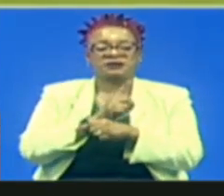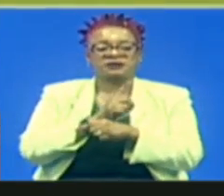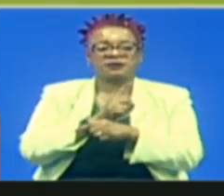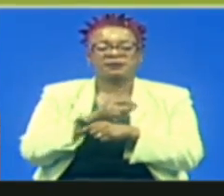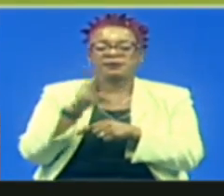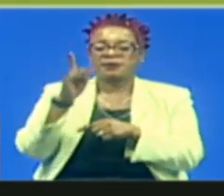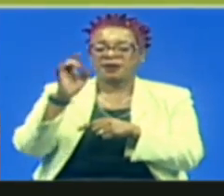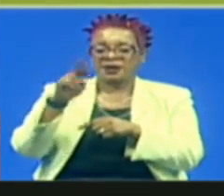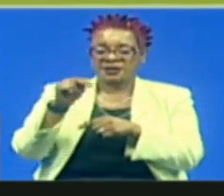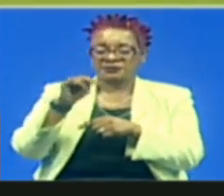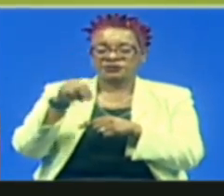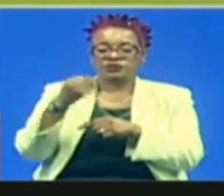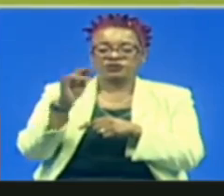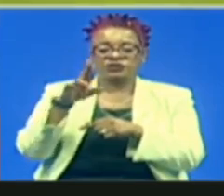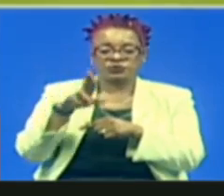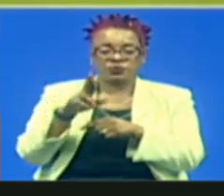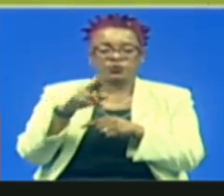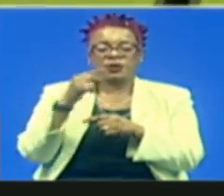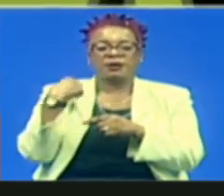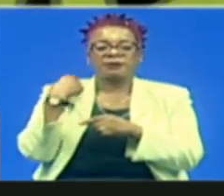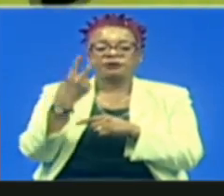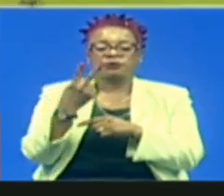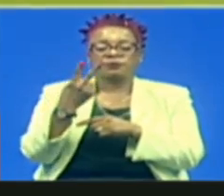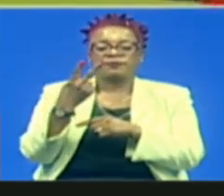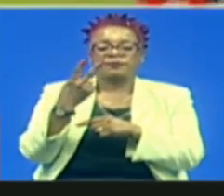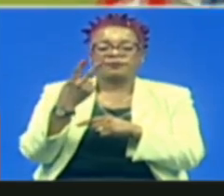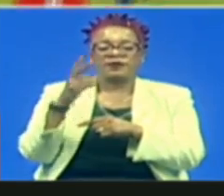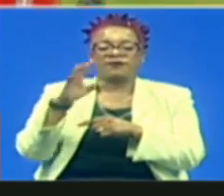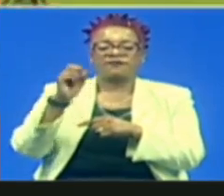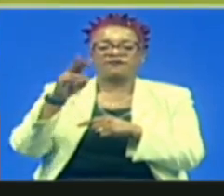Kennedy Njiru was second and Festus Kiprono third.